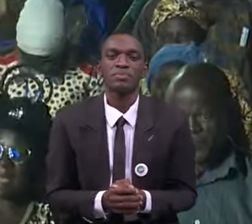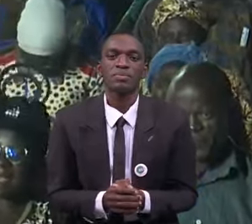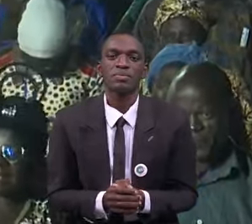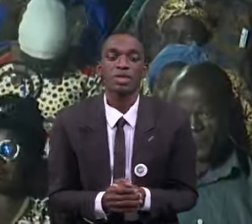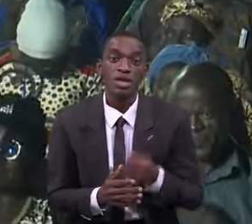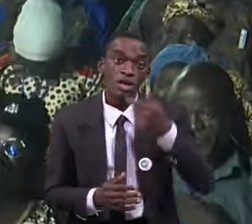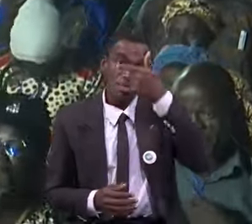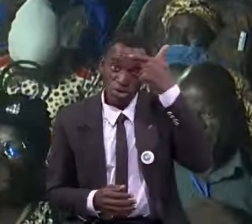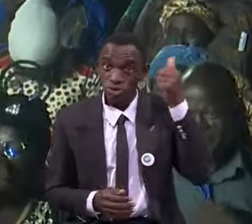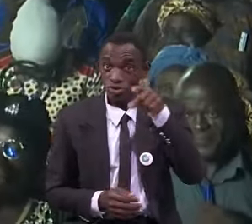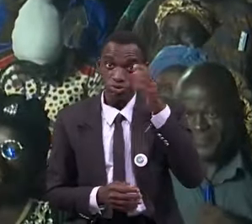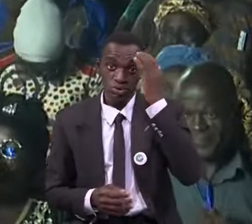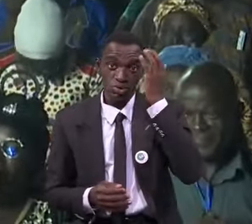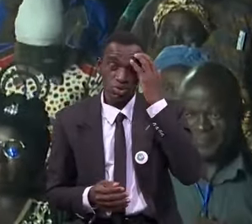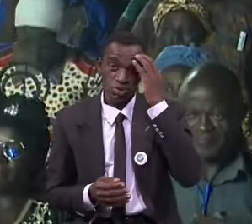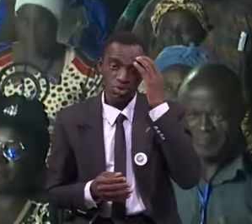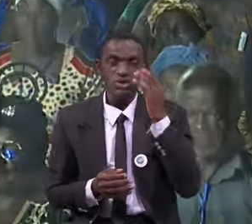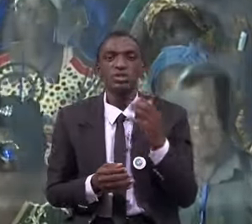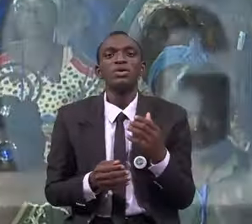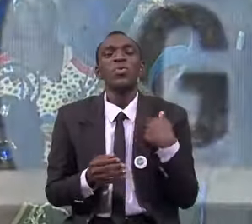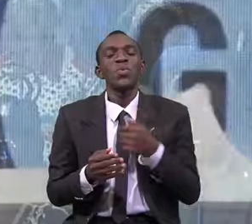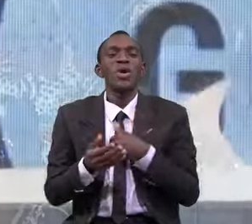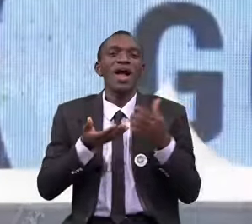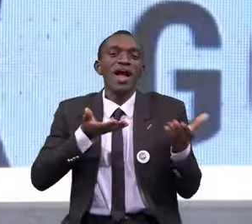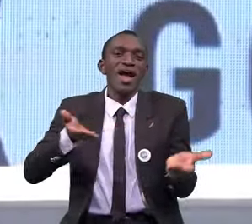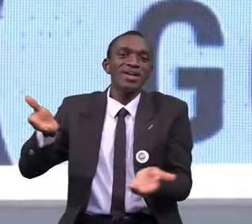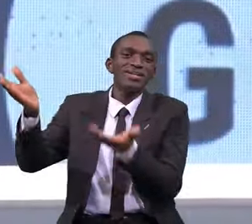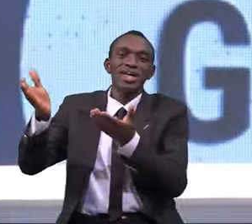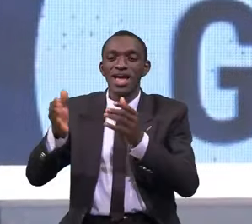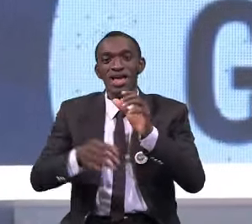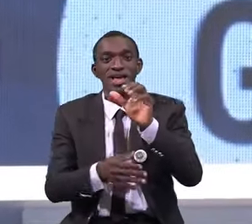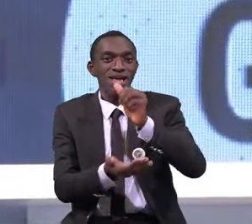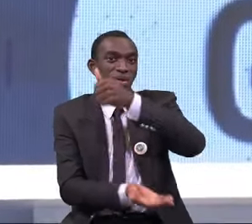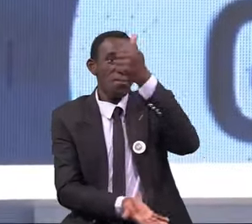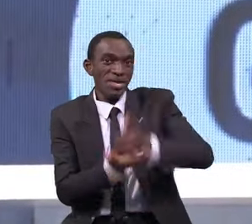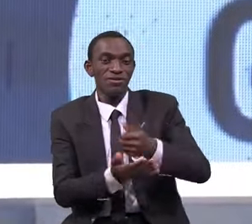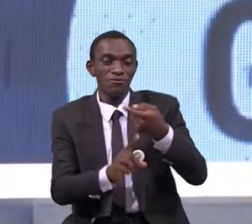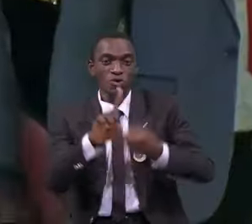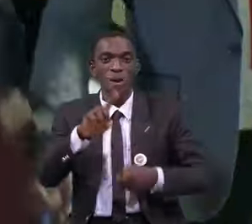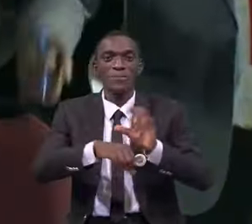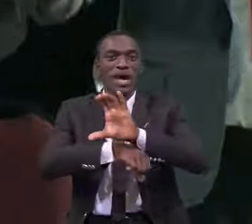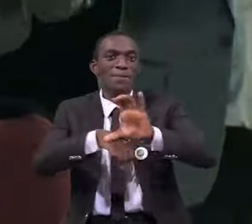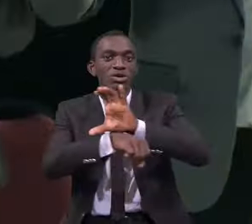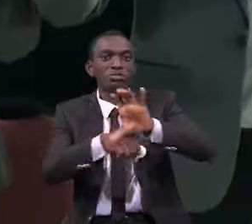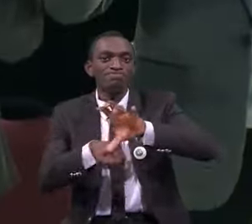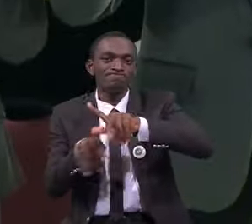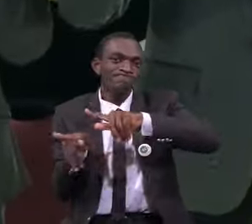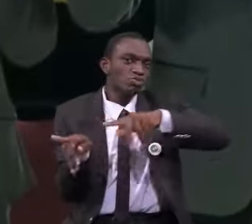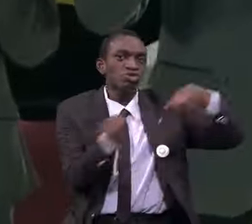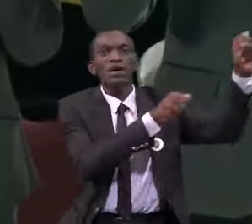Because you know we're carrying our amen from Cameroon to the rest of the world.